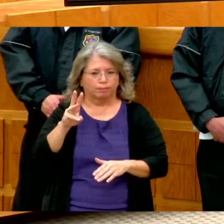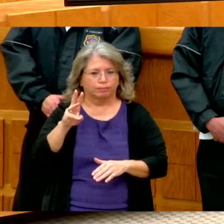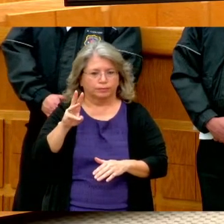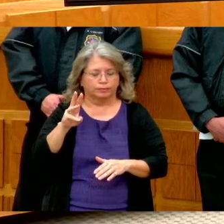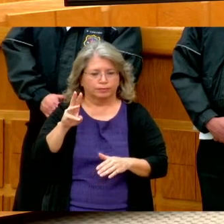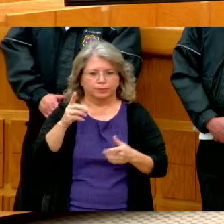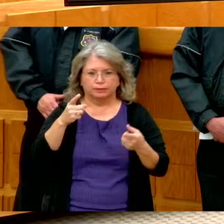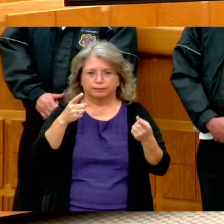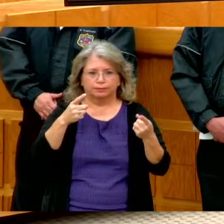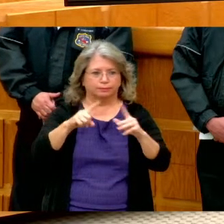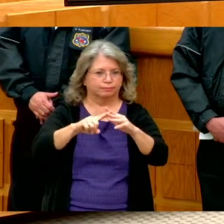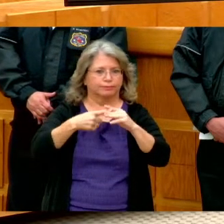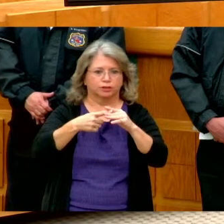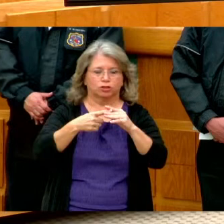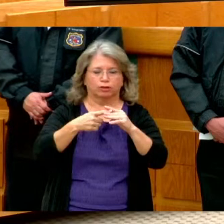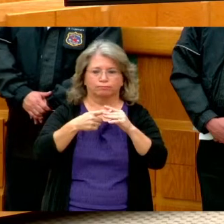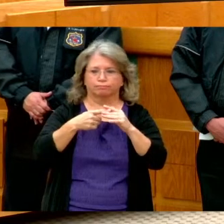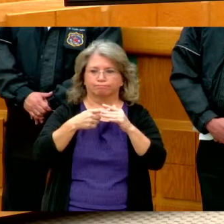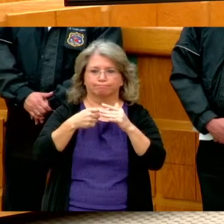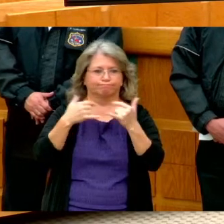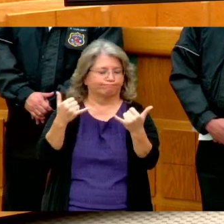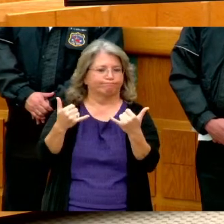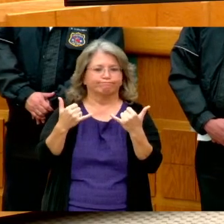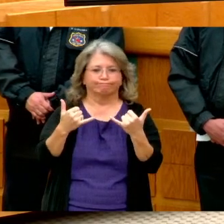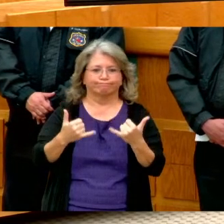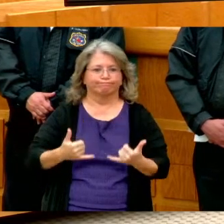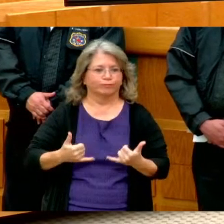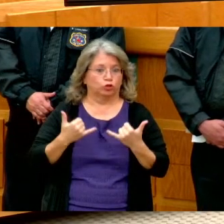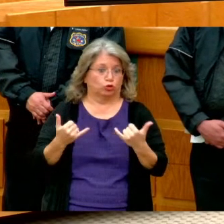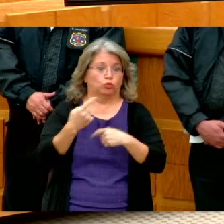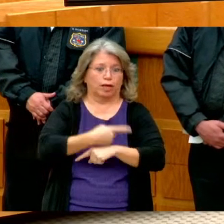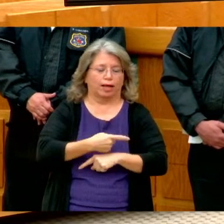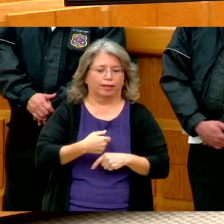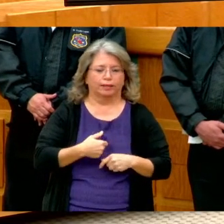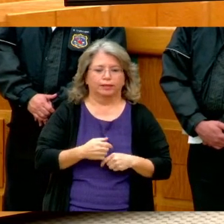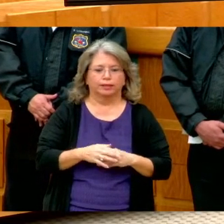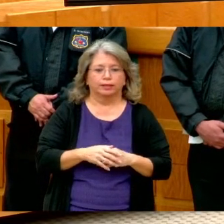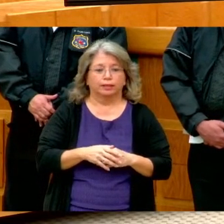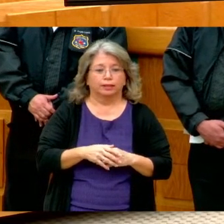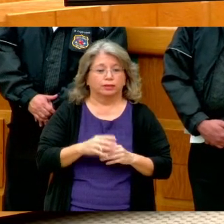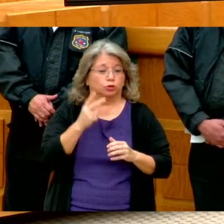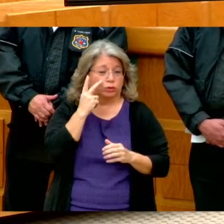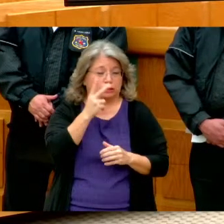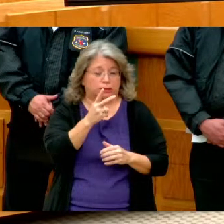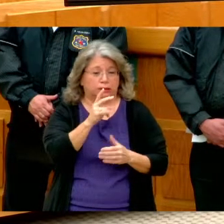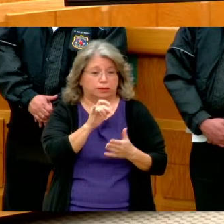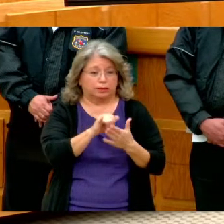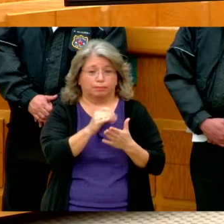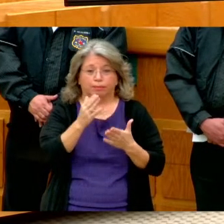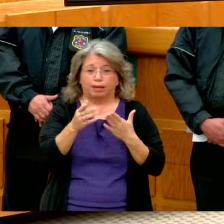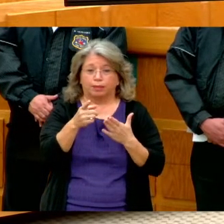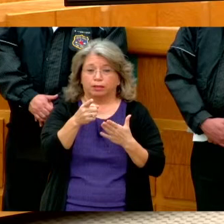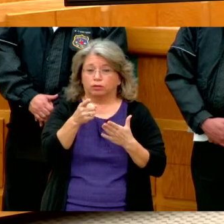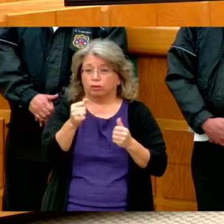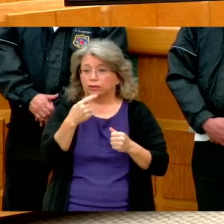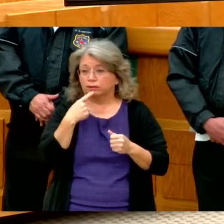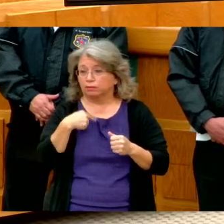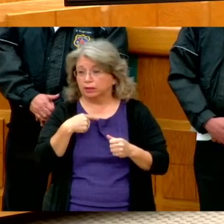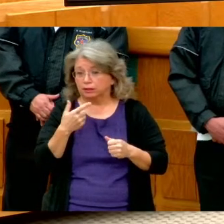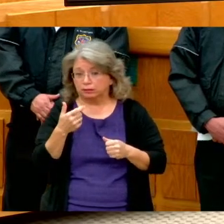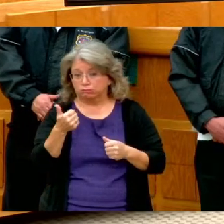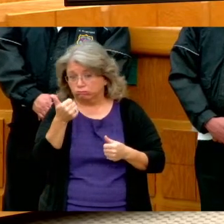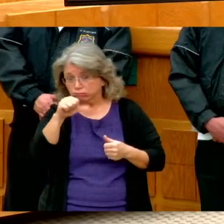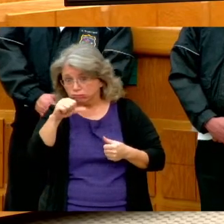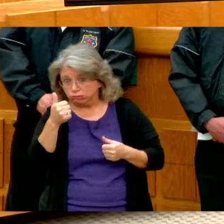him to please see if we could get it done by this press briefing. In order to see it, you're just going to go to, maybe Robert can give me thumbs up. You're going to go